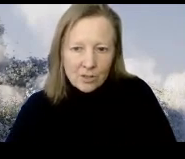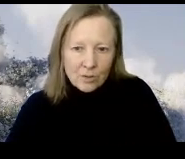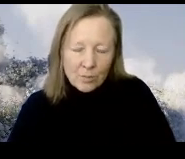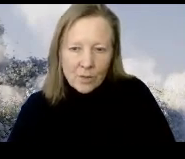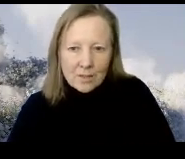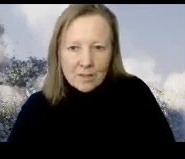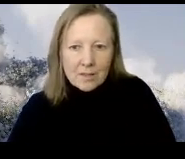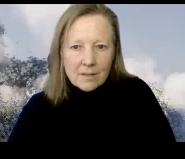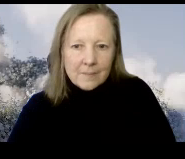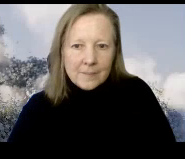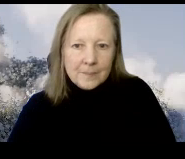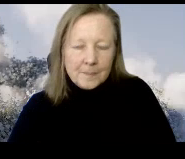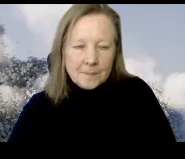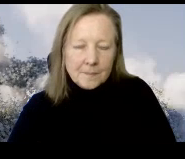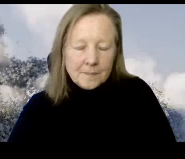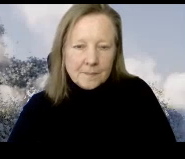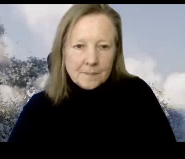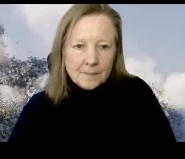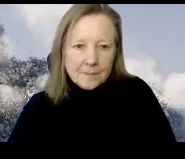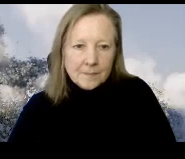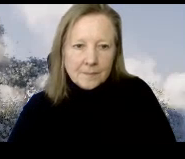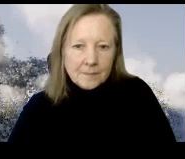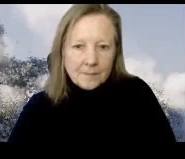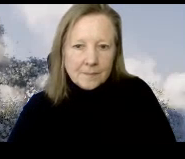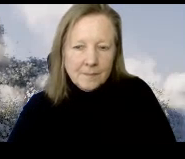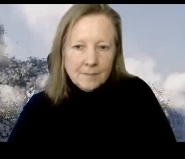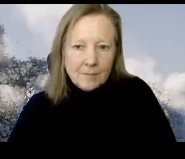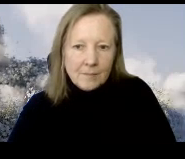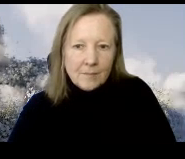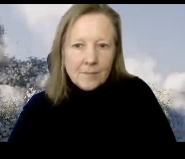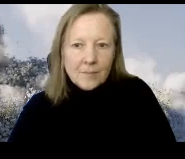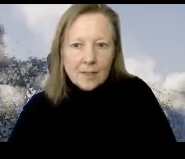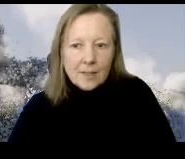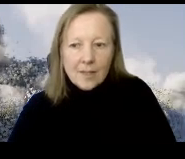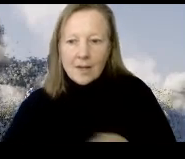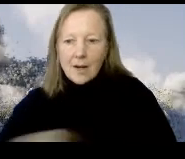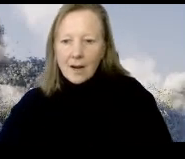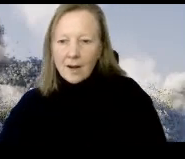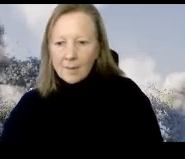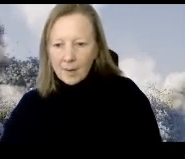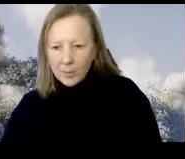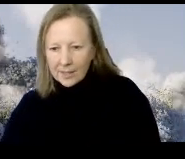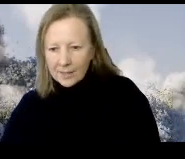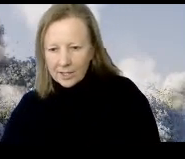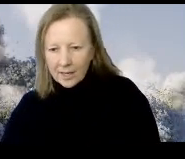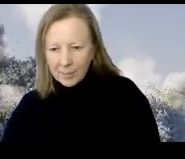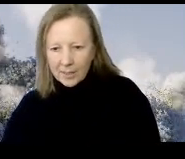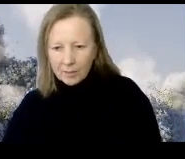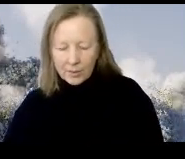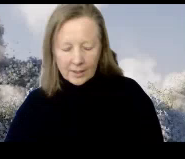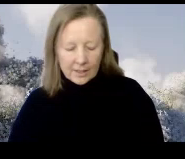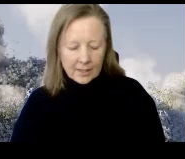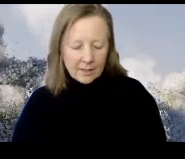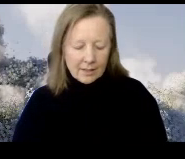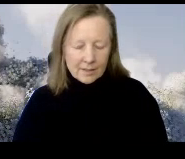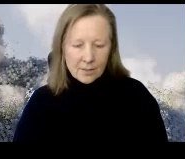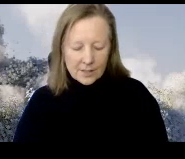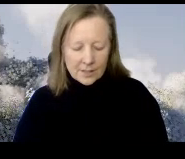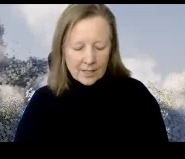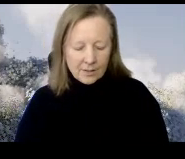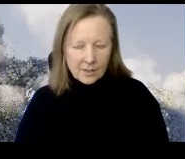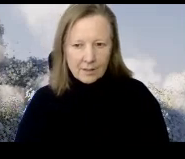the licensure process. All right. So how do I get her contact or the contact? I put it in the chat, but I can put it in